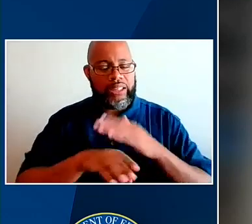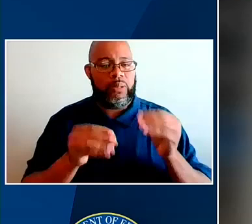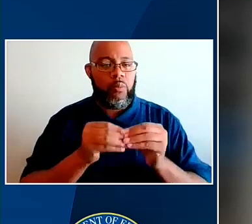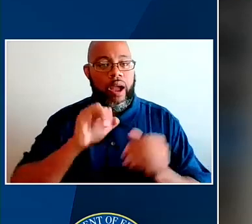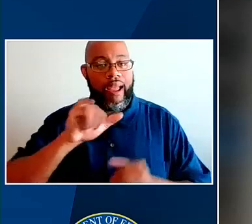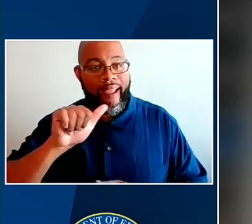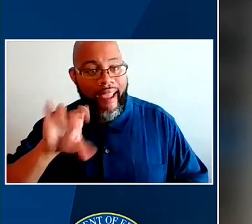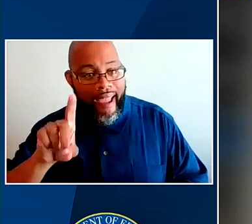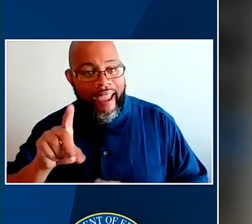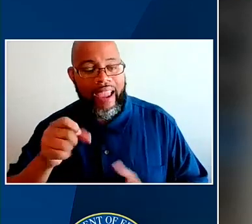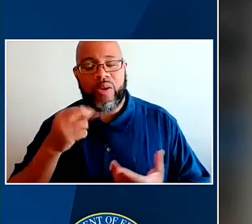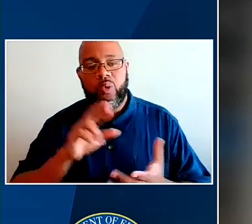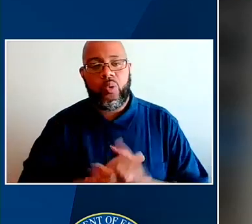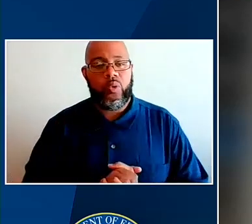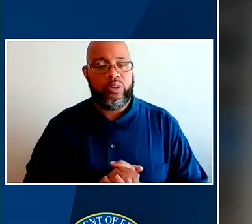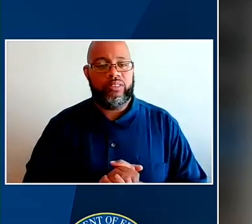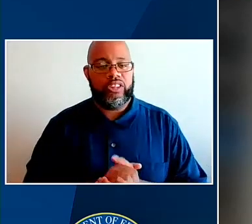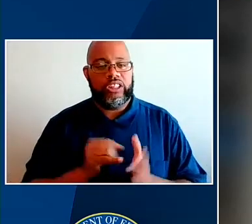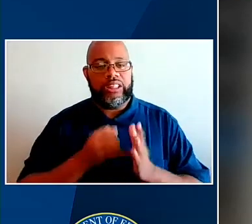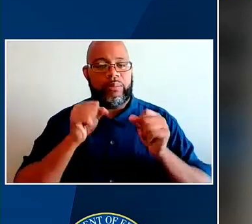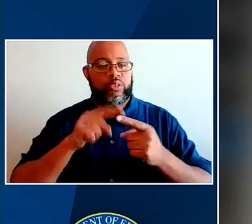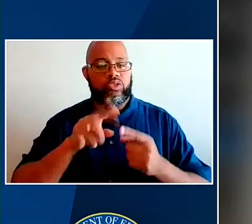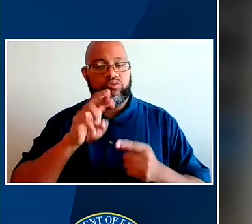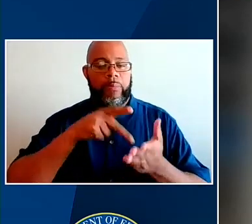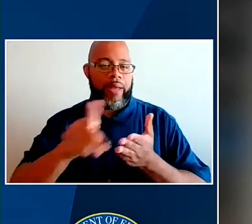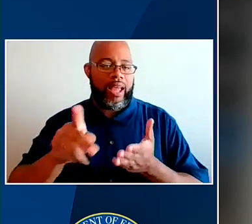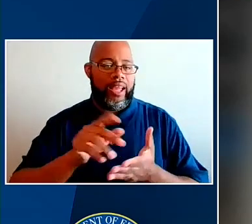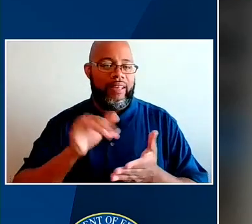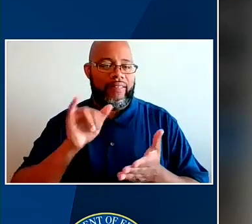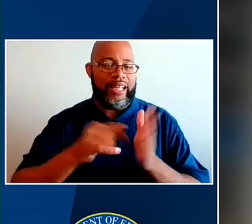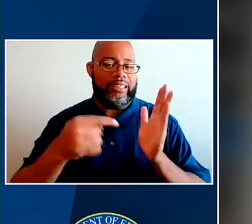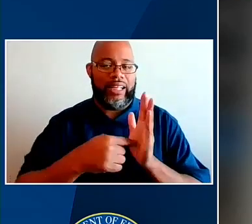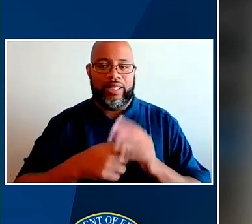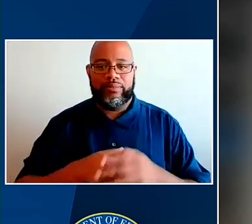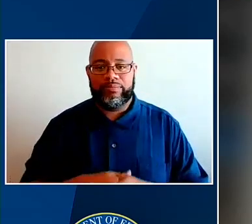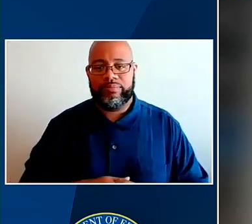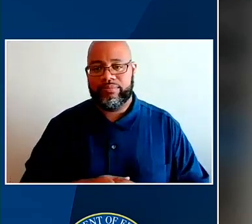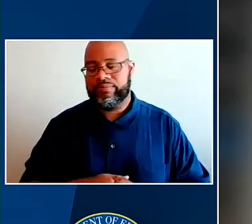or just to be able to repay this debt.